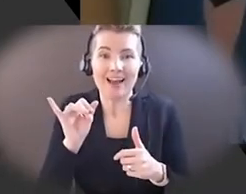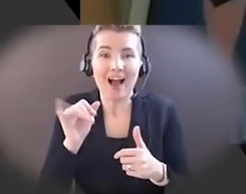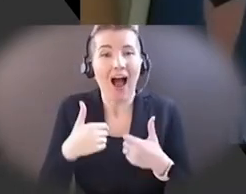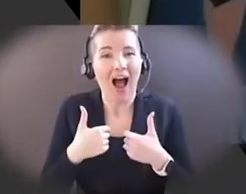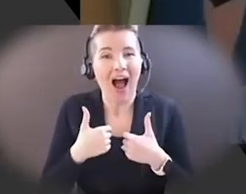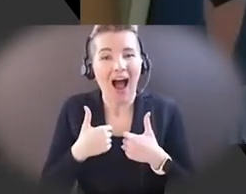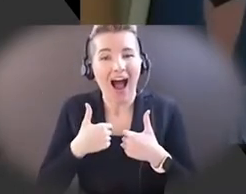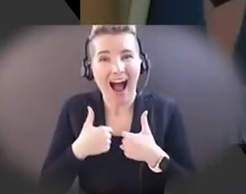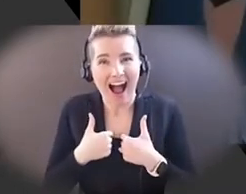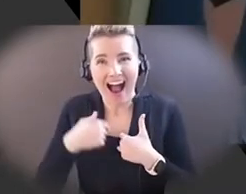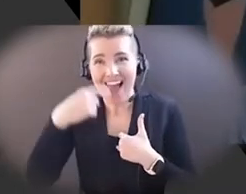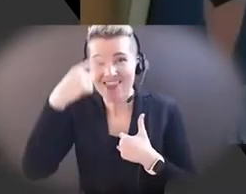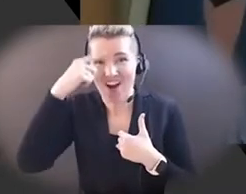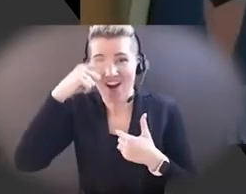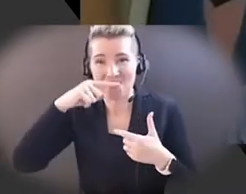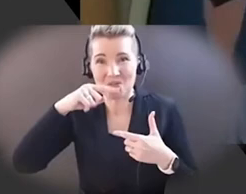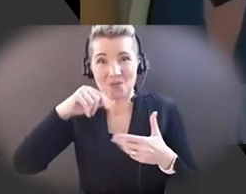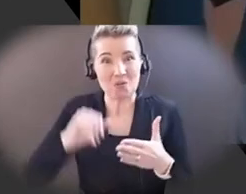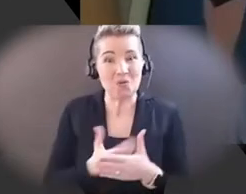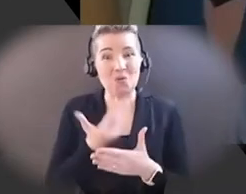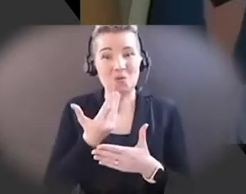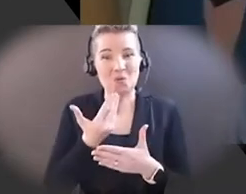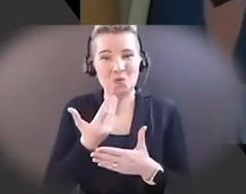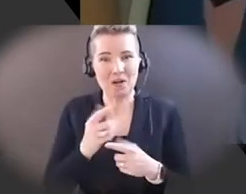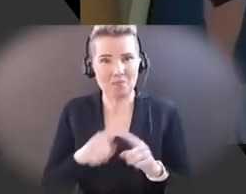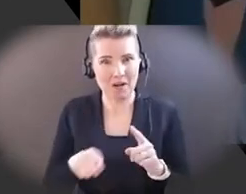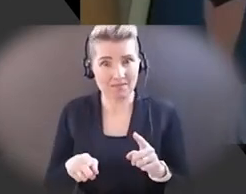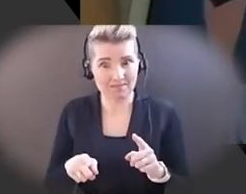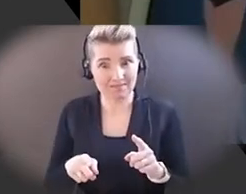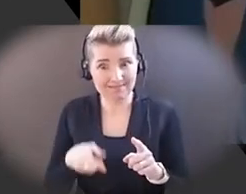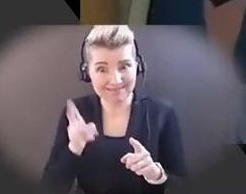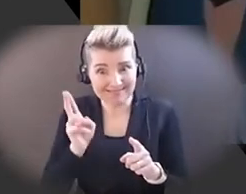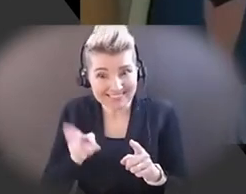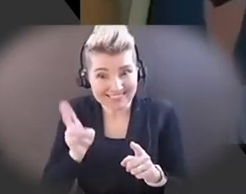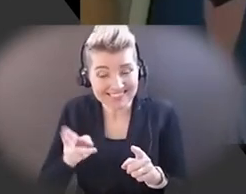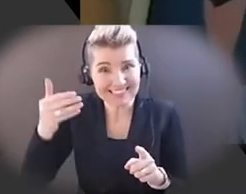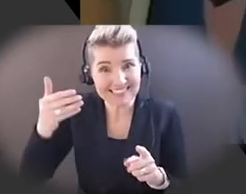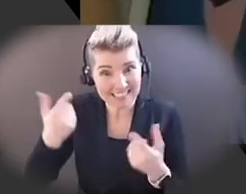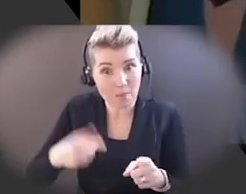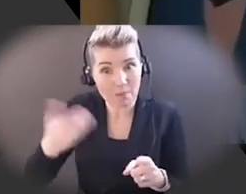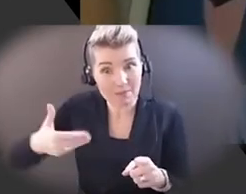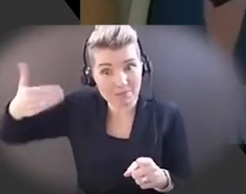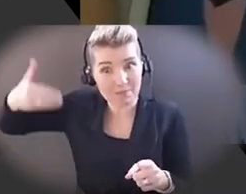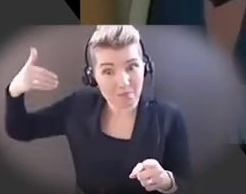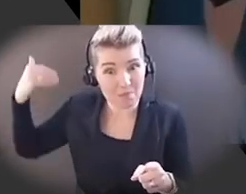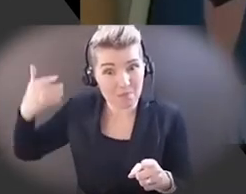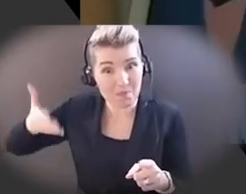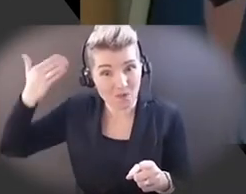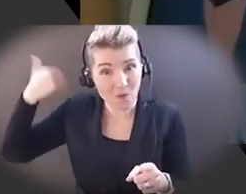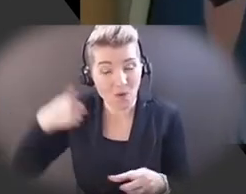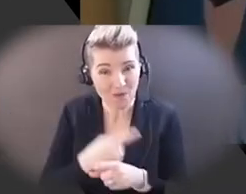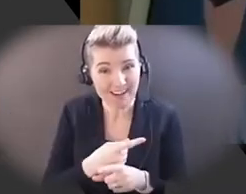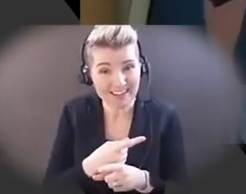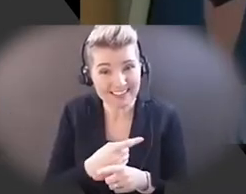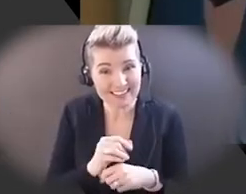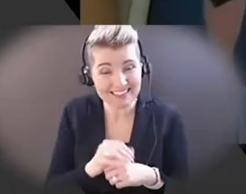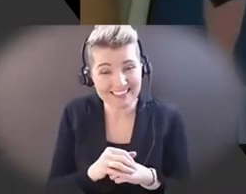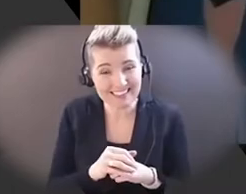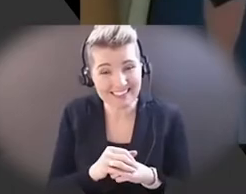like this is a new thing. But it actually has more history than I realized. Would you like to speak a bit about that?